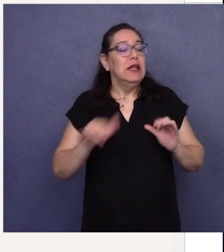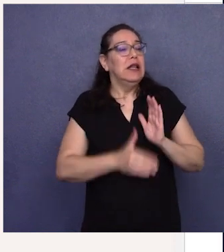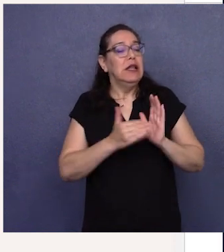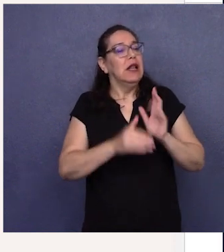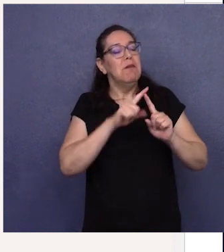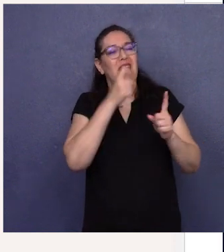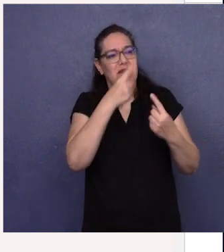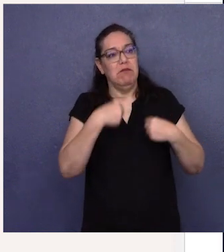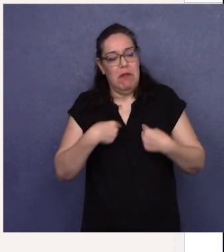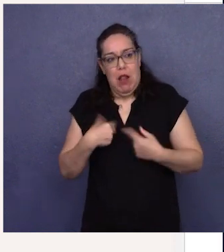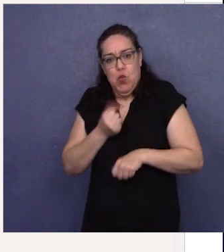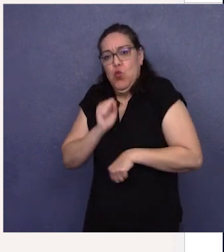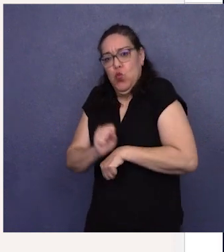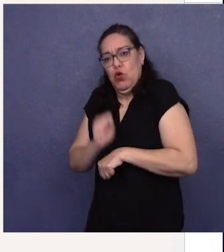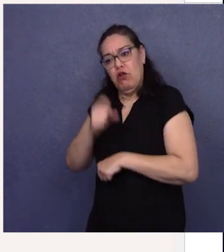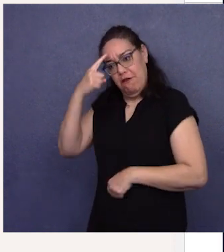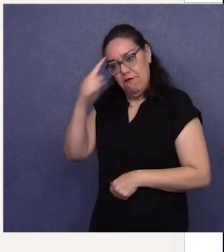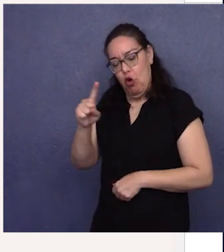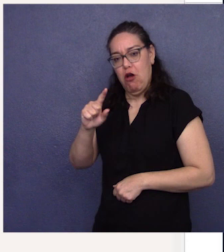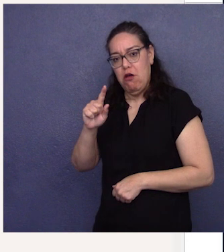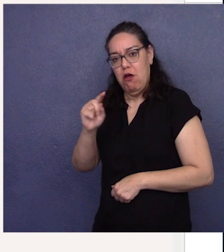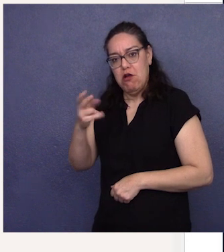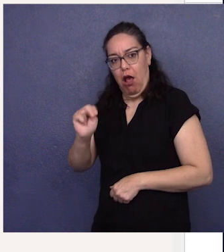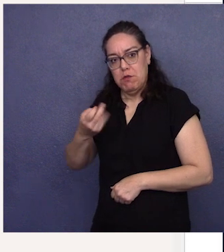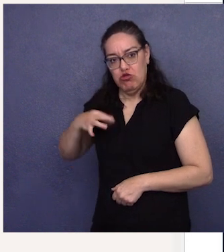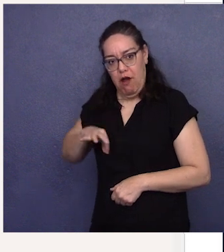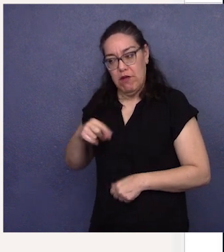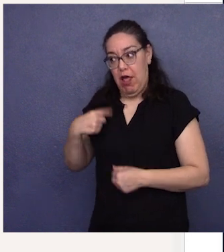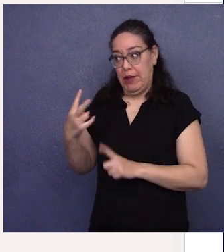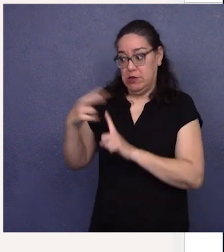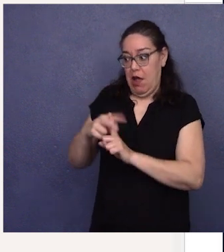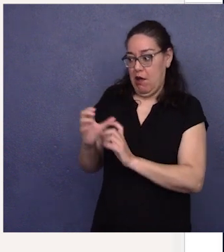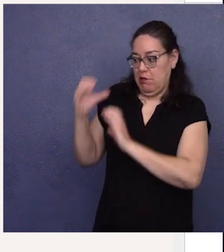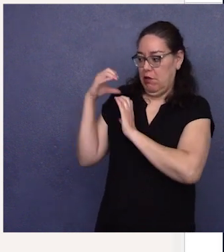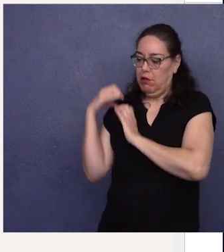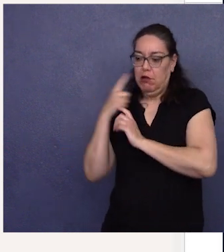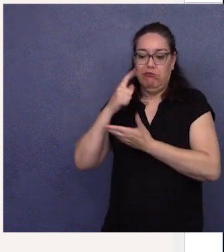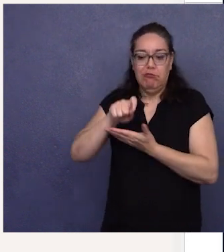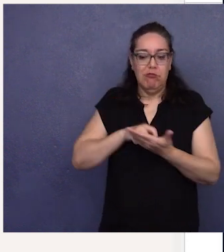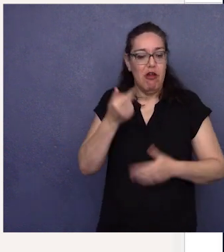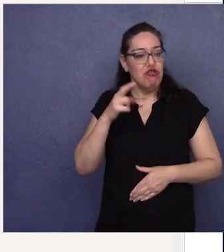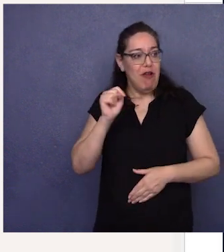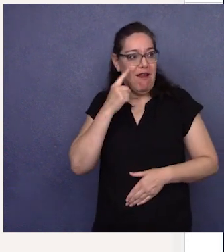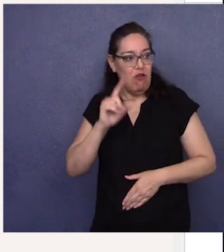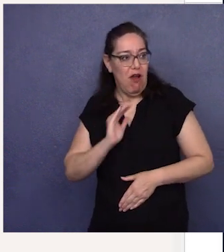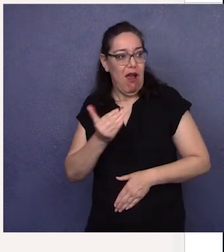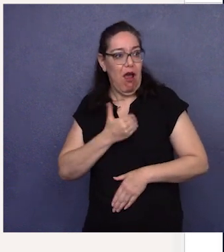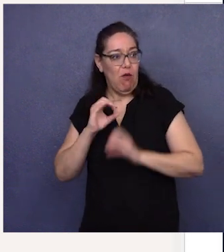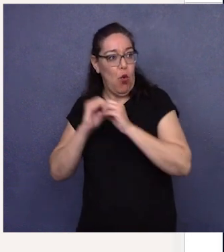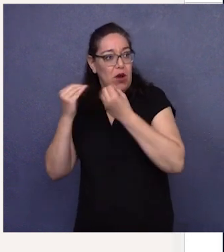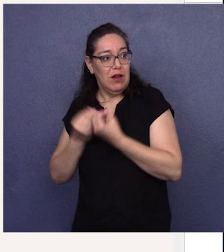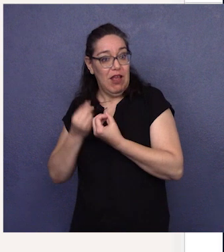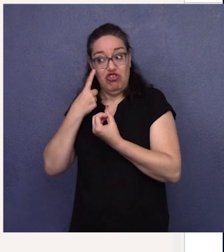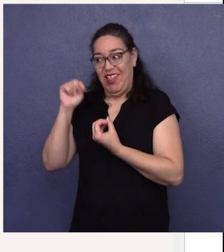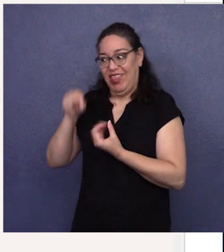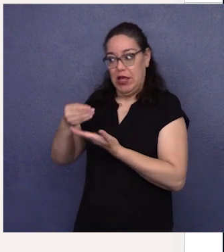I work for a nonprofit and I've been assigned to write a grant for our organization. I am not going to be paid out of this in any